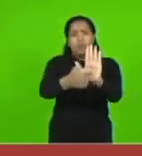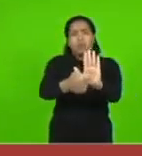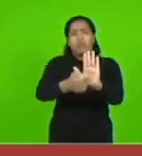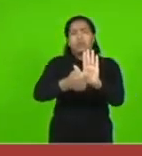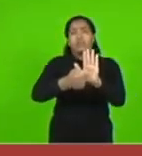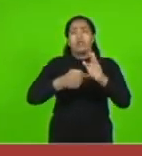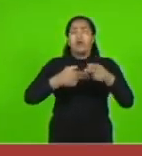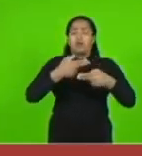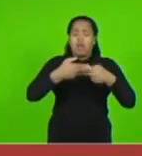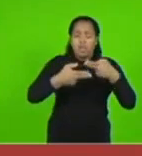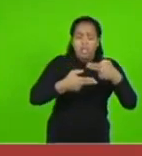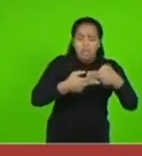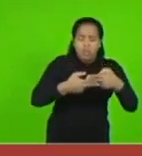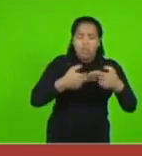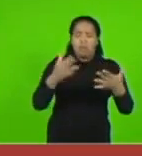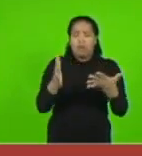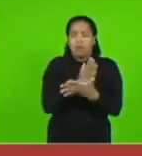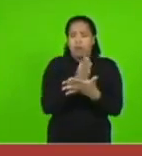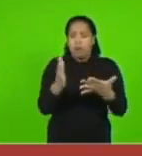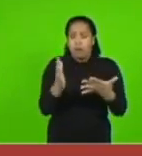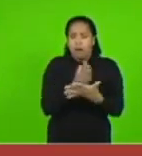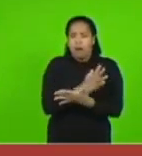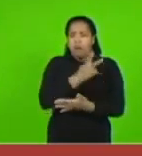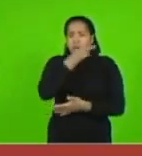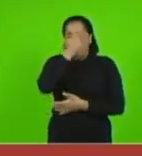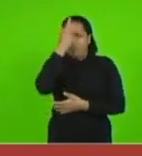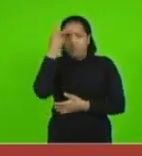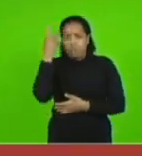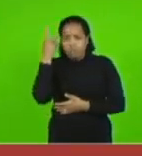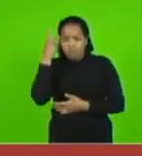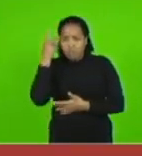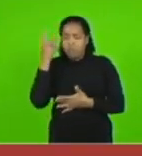We are showing the teachings in Nehemiah.